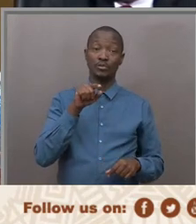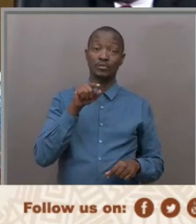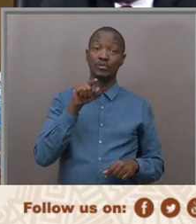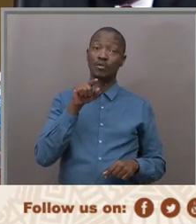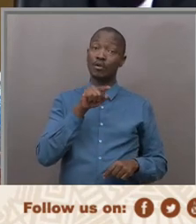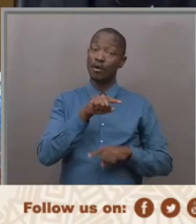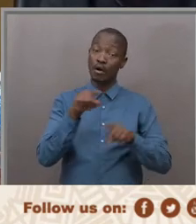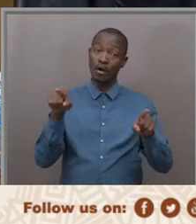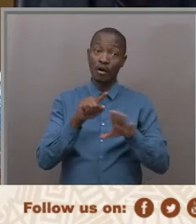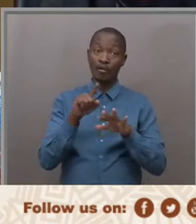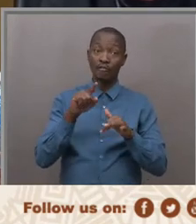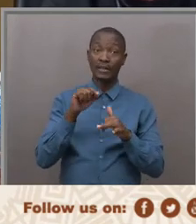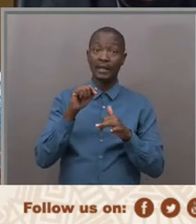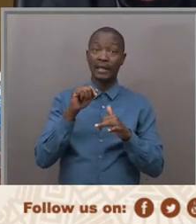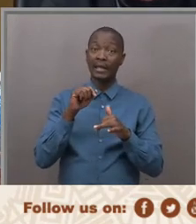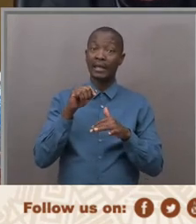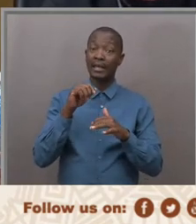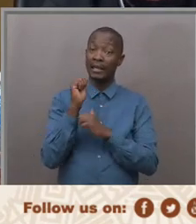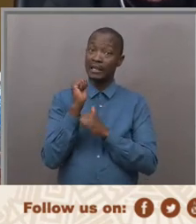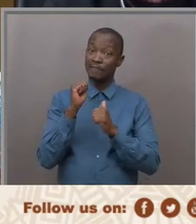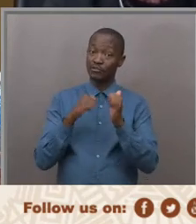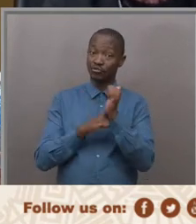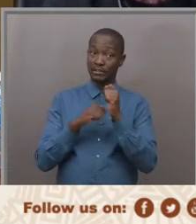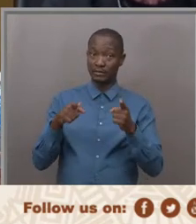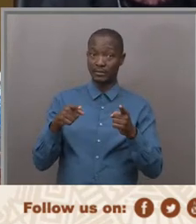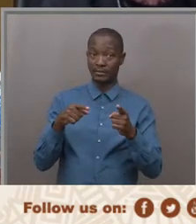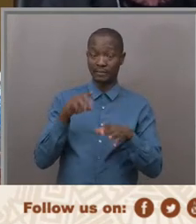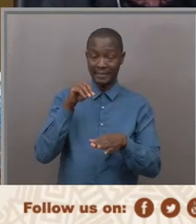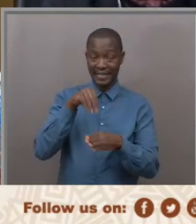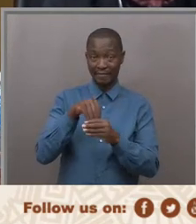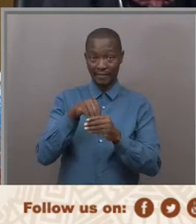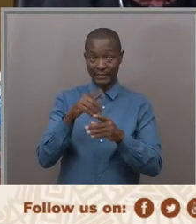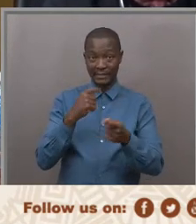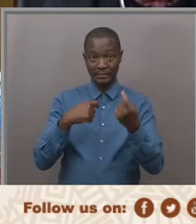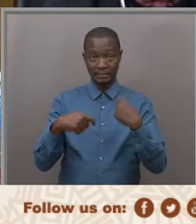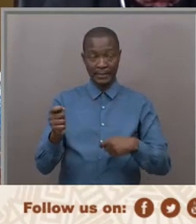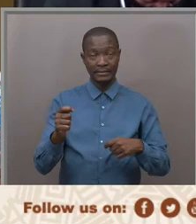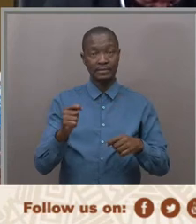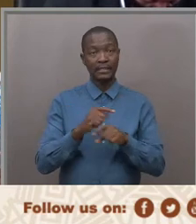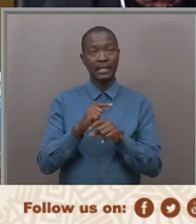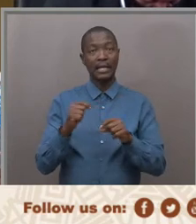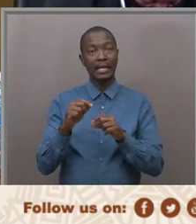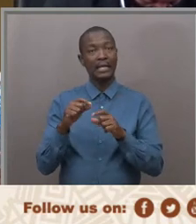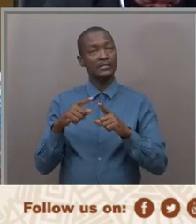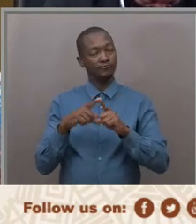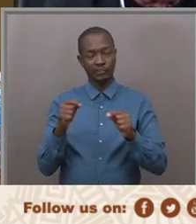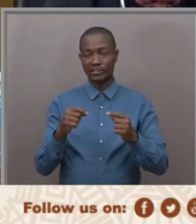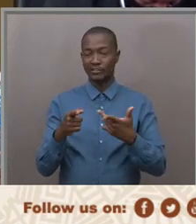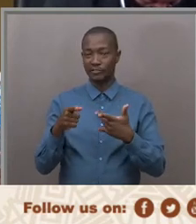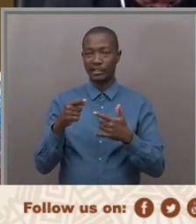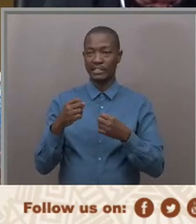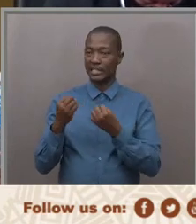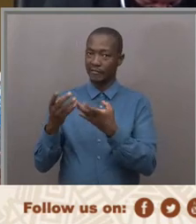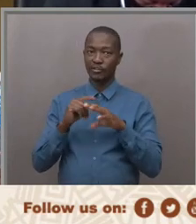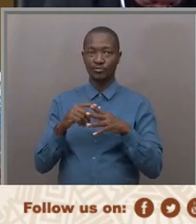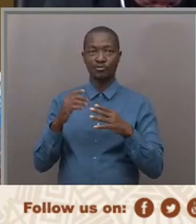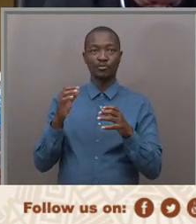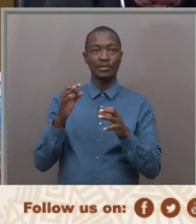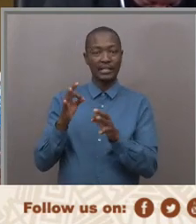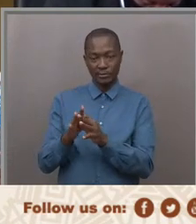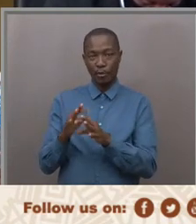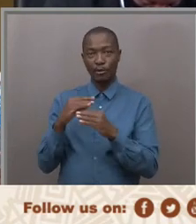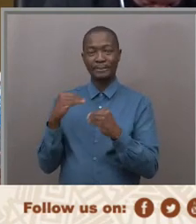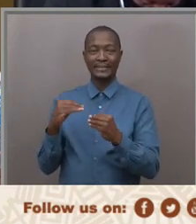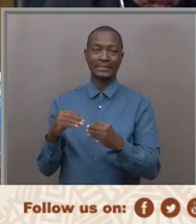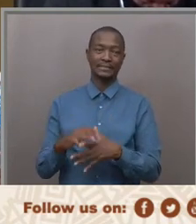of the infrastructure invest spent is already on the SMMEs. This is unheard of.